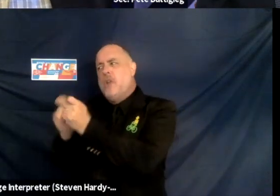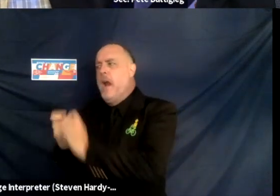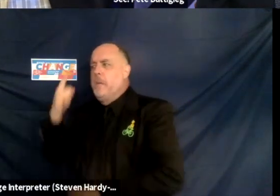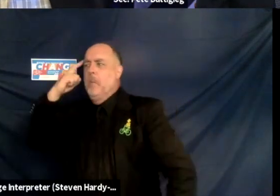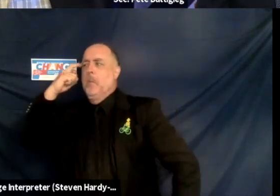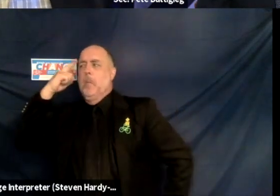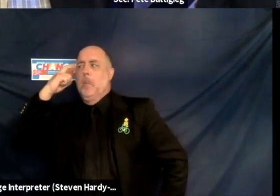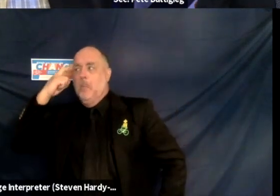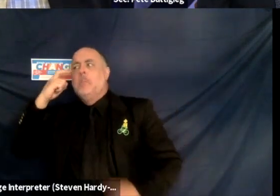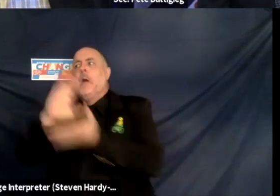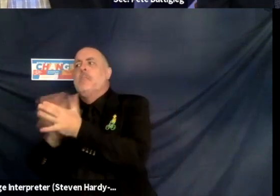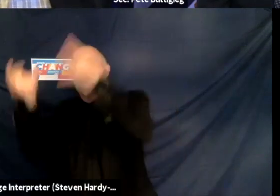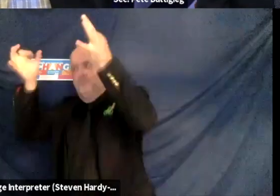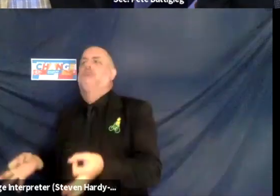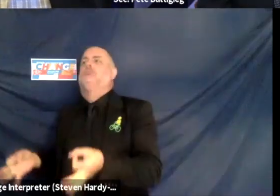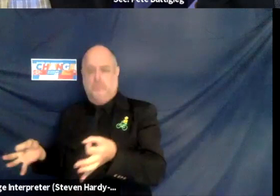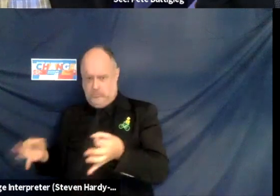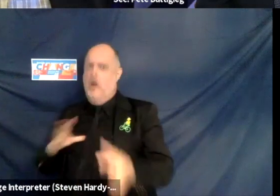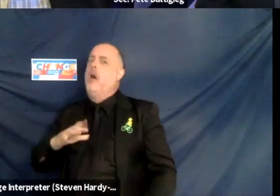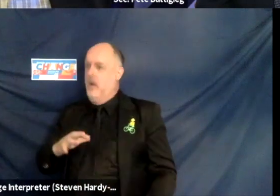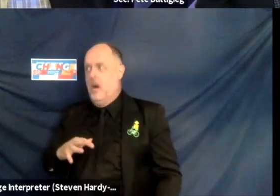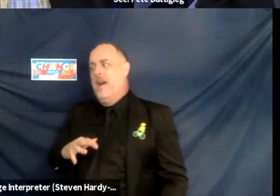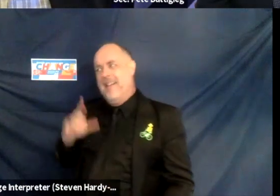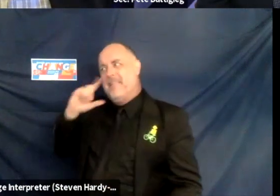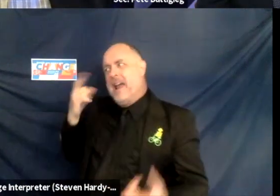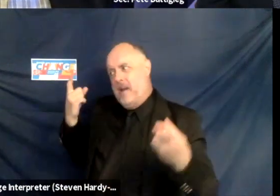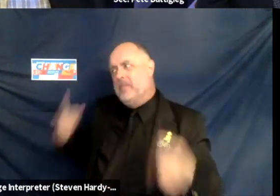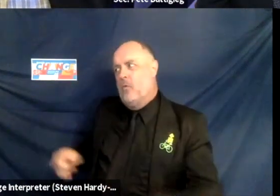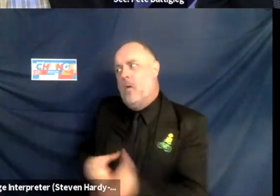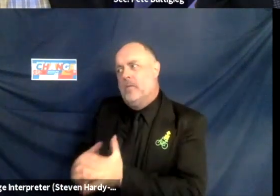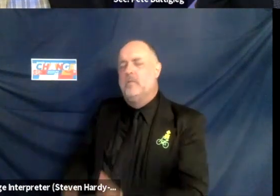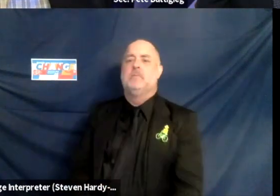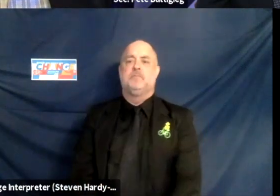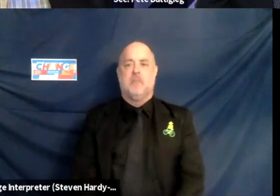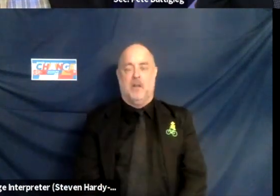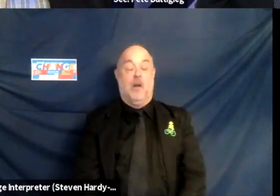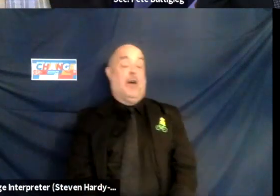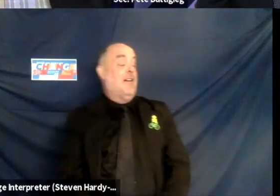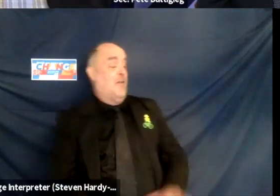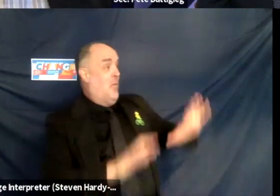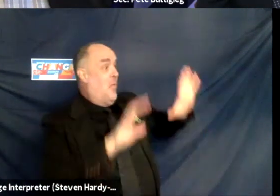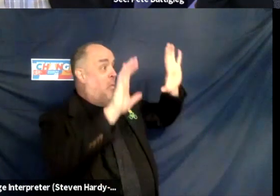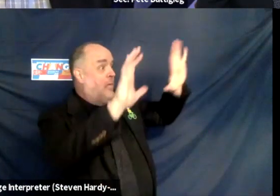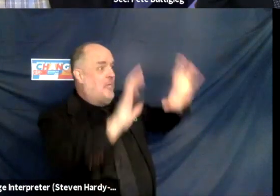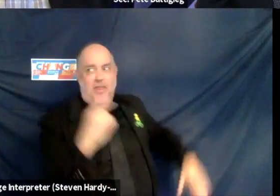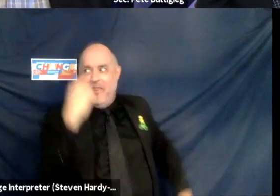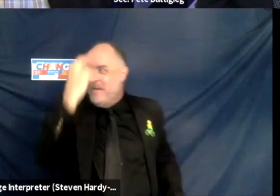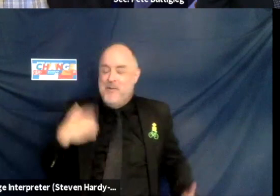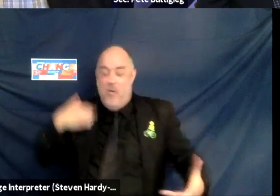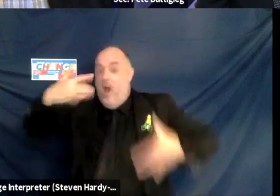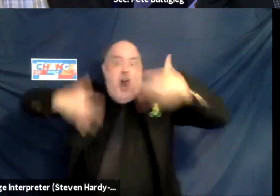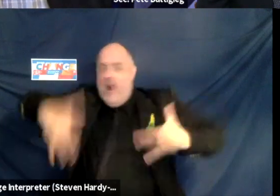my favorite things about this area of policy is that's so often what happens. That's awesome. Yeah, thinking about you roaring in